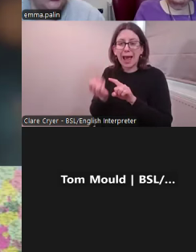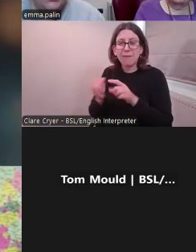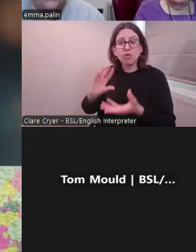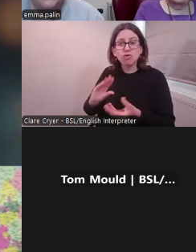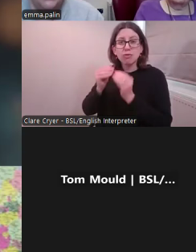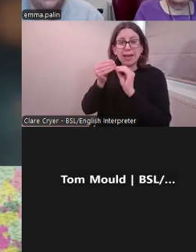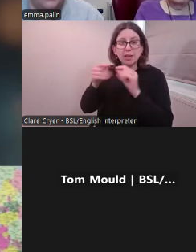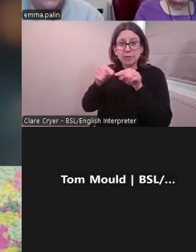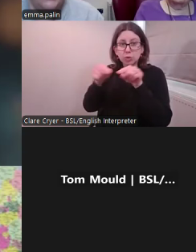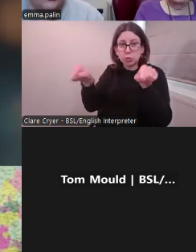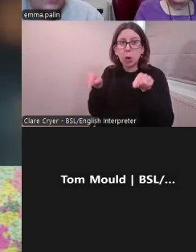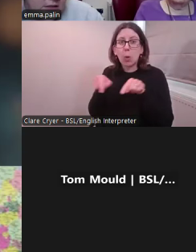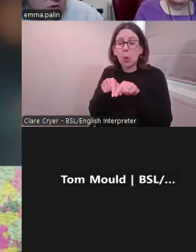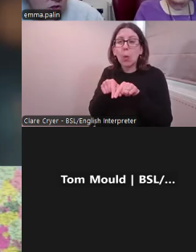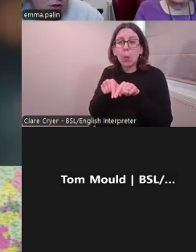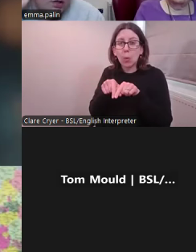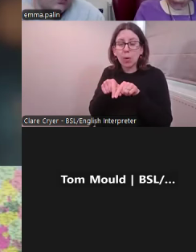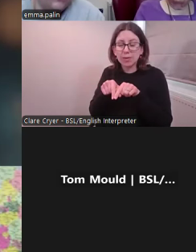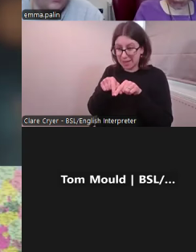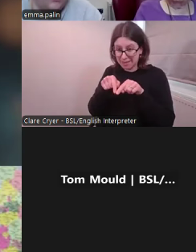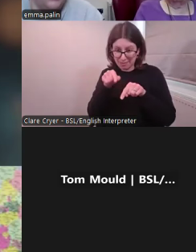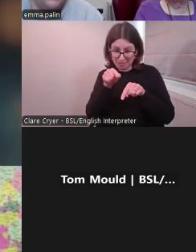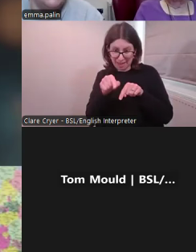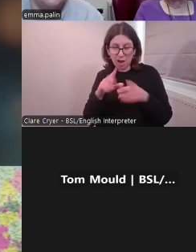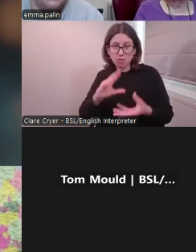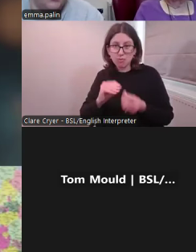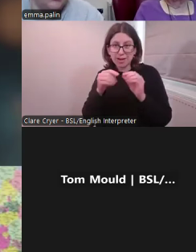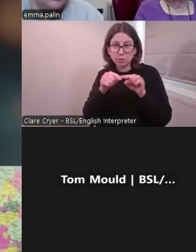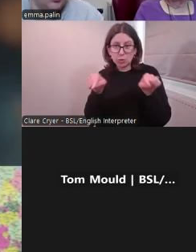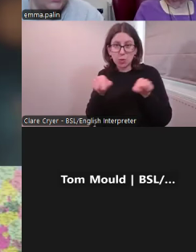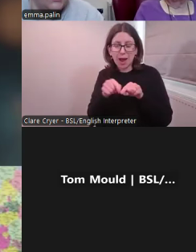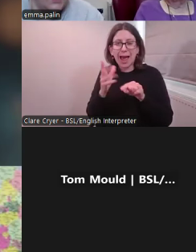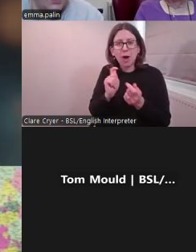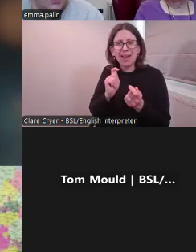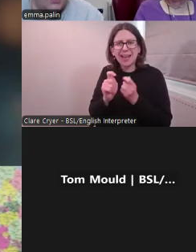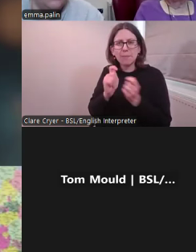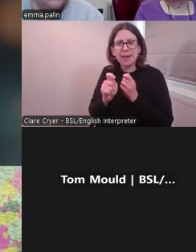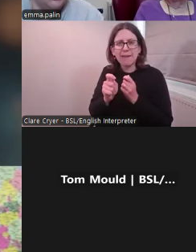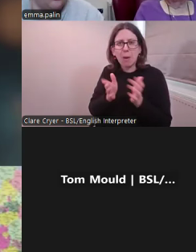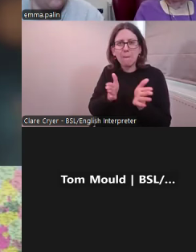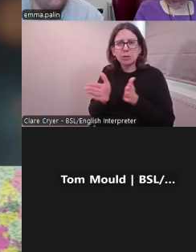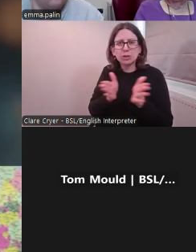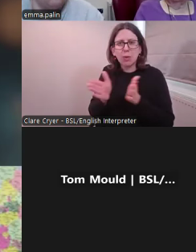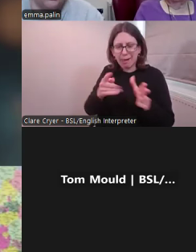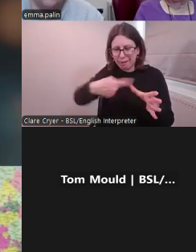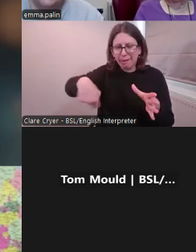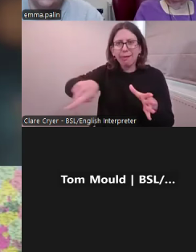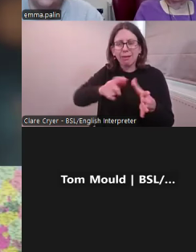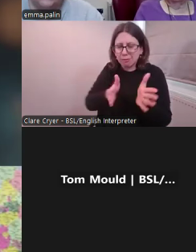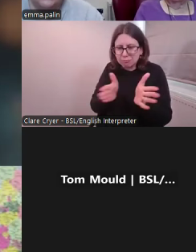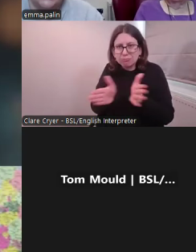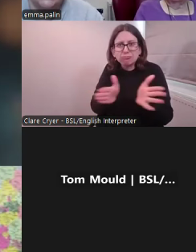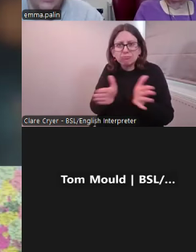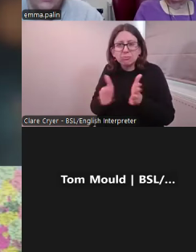creative studio. In the creative studio, we've got an adapted potter's wheel. So regardless